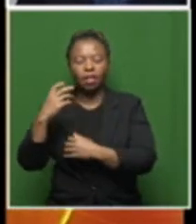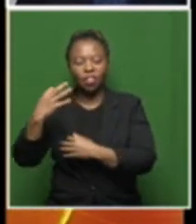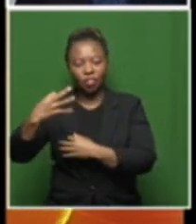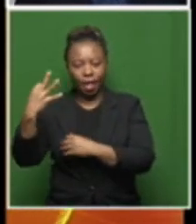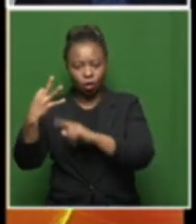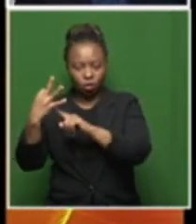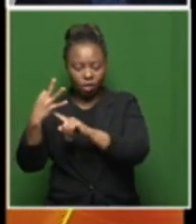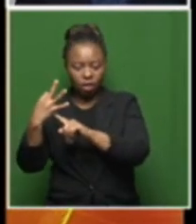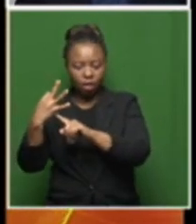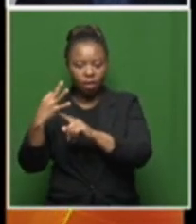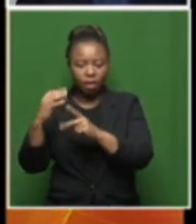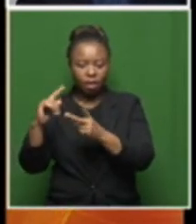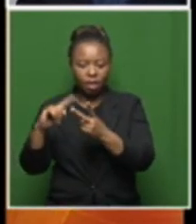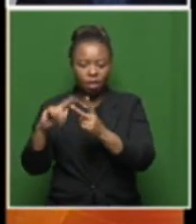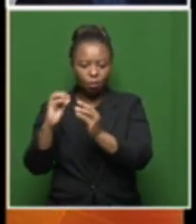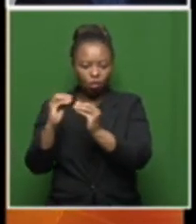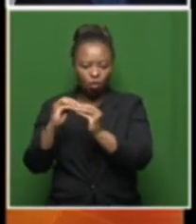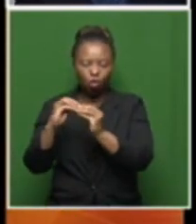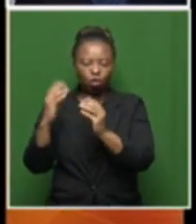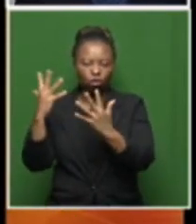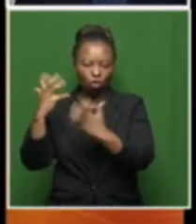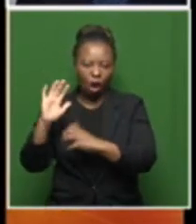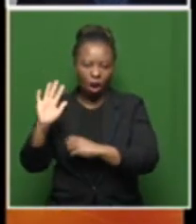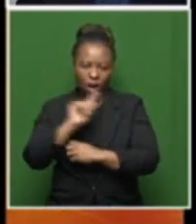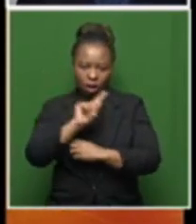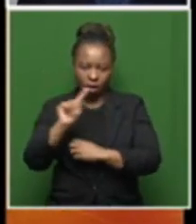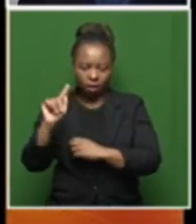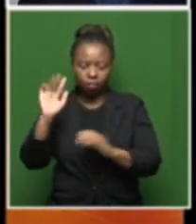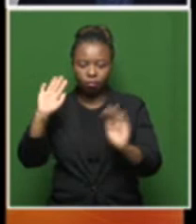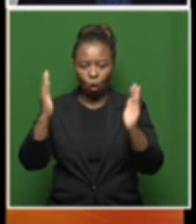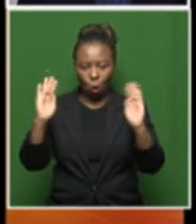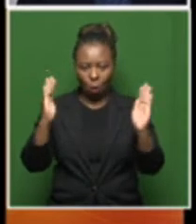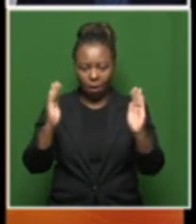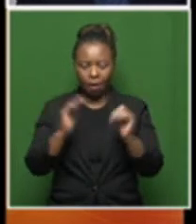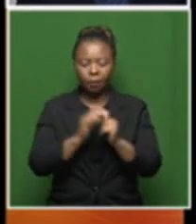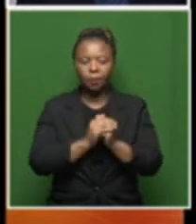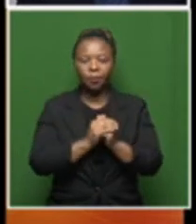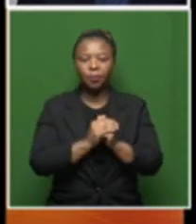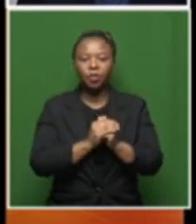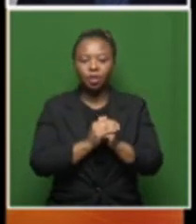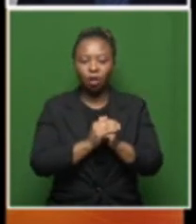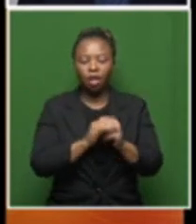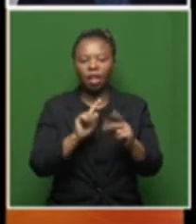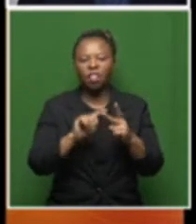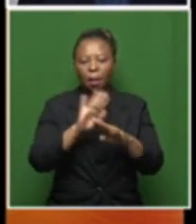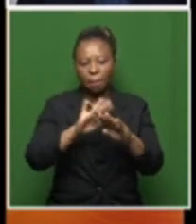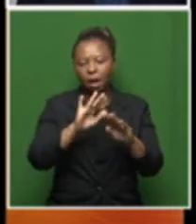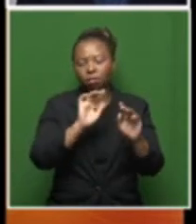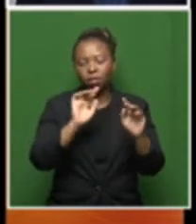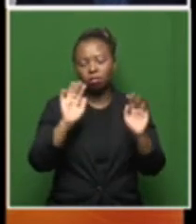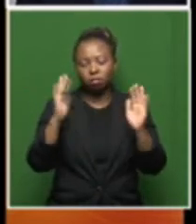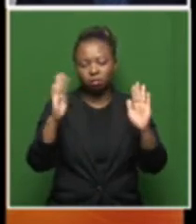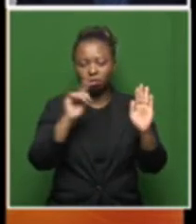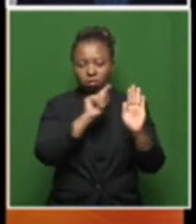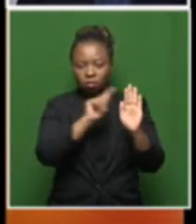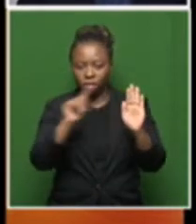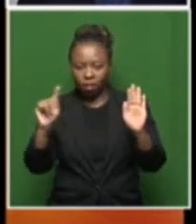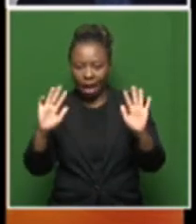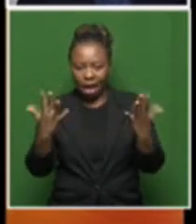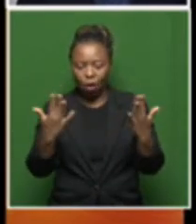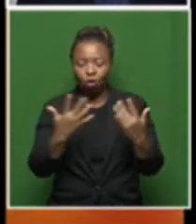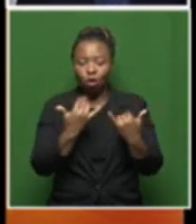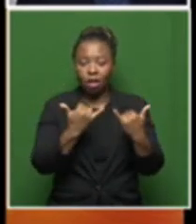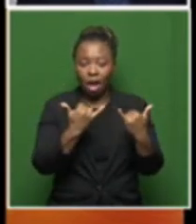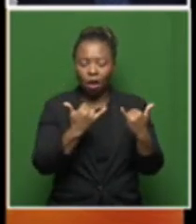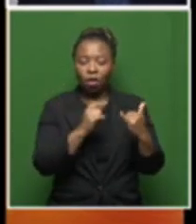The third wave is possibly slightly slower now than it was initially because it was tracking very close to the second wave. We have